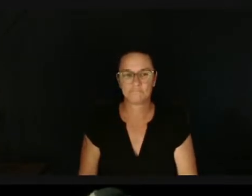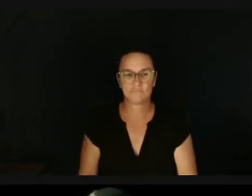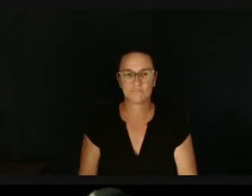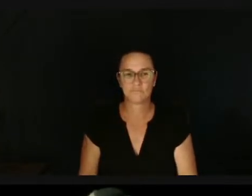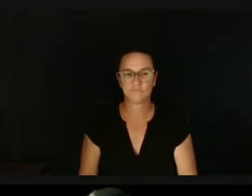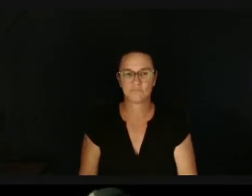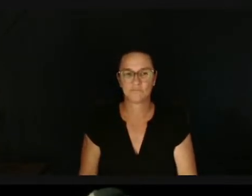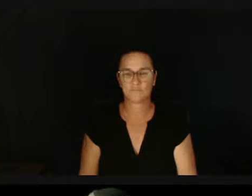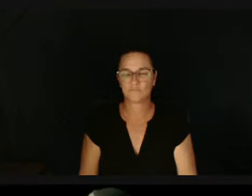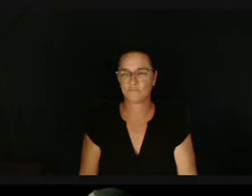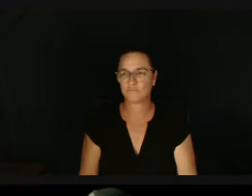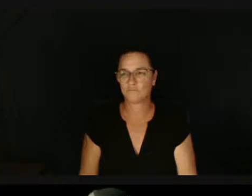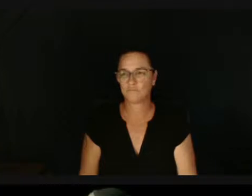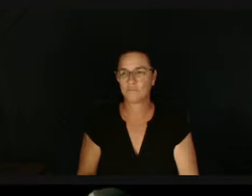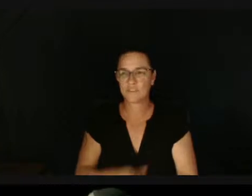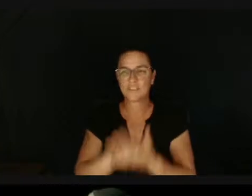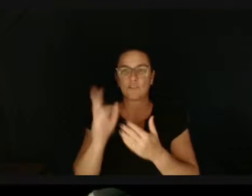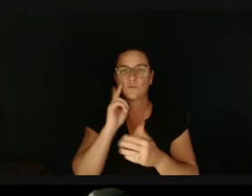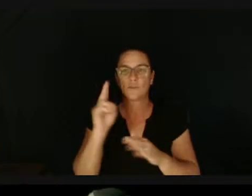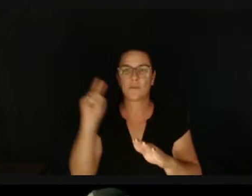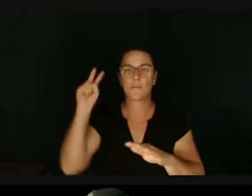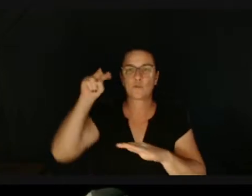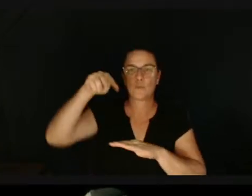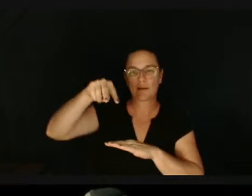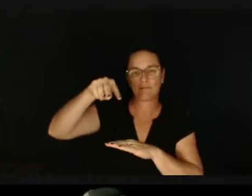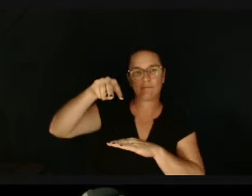angle view there of that eruption.